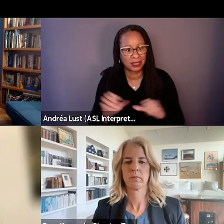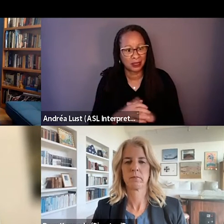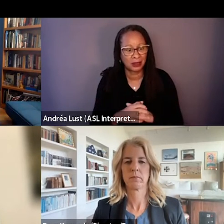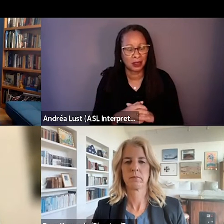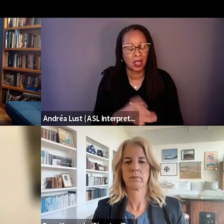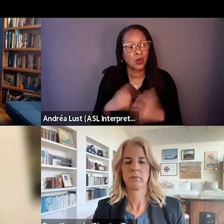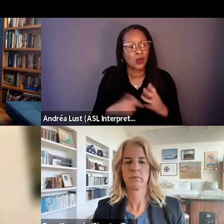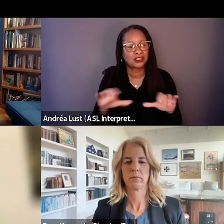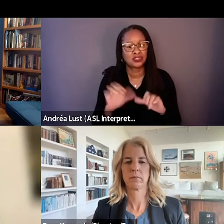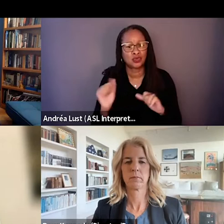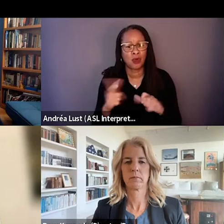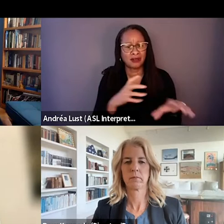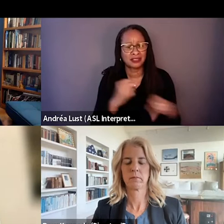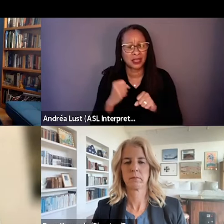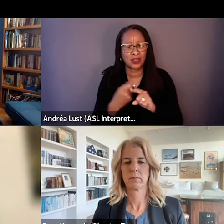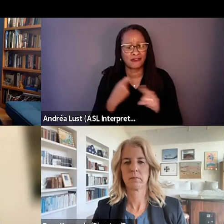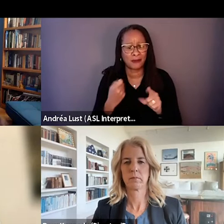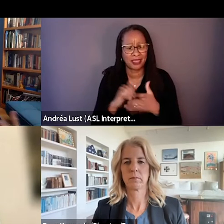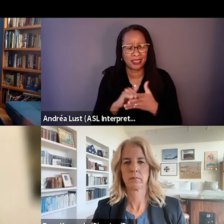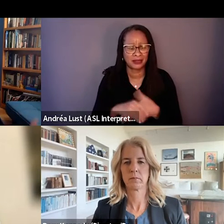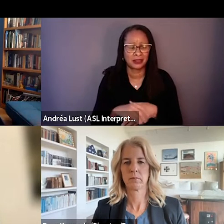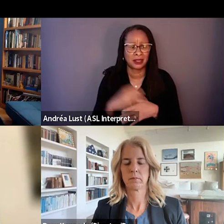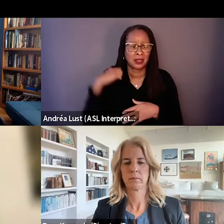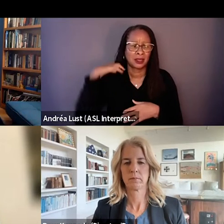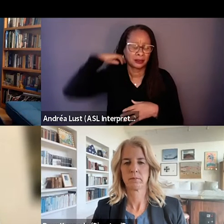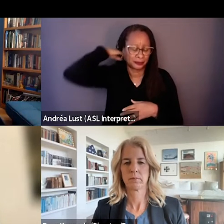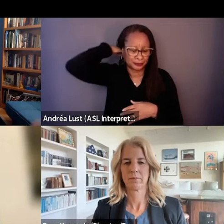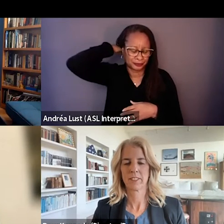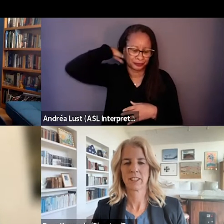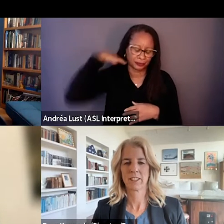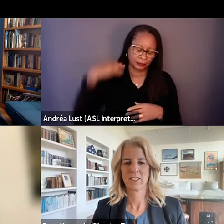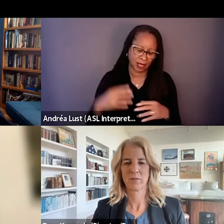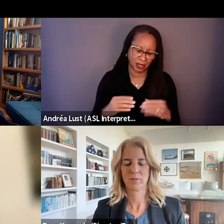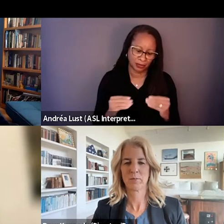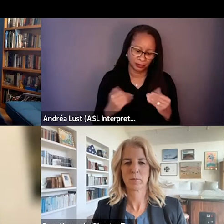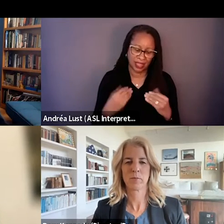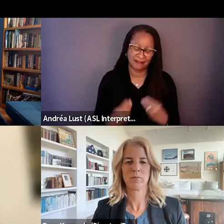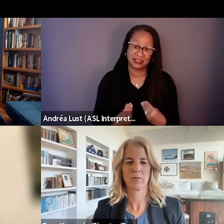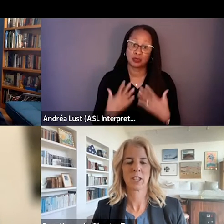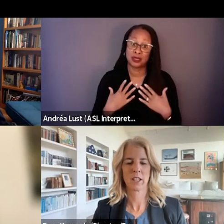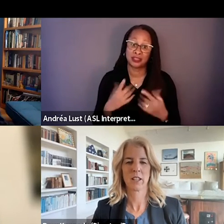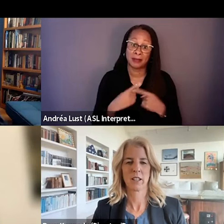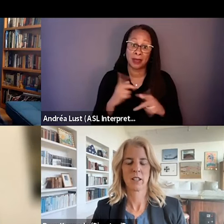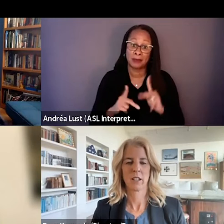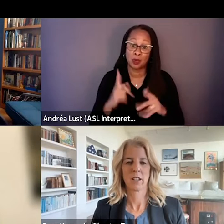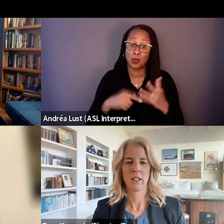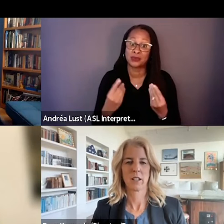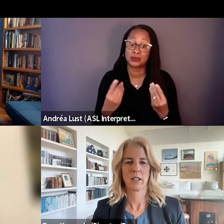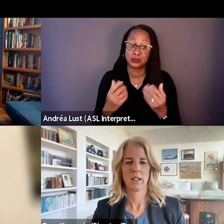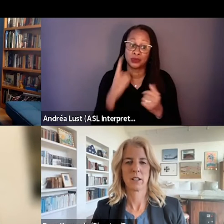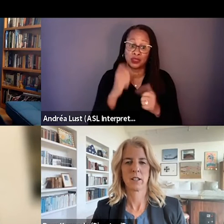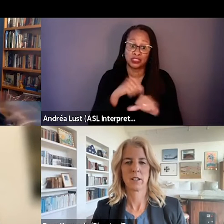did you all take away from that in terms of, I mean, it was so inspiring about what people will do for one another and the risks that they'll